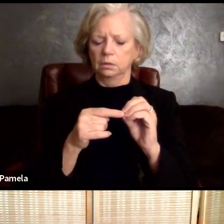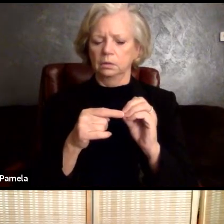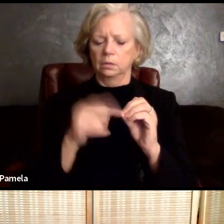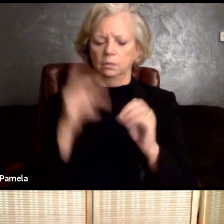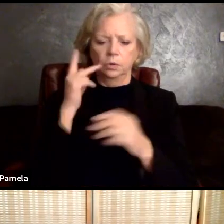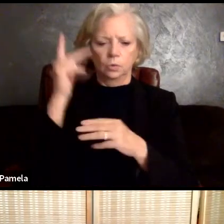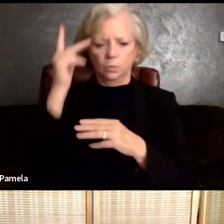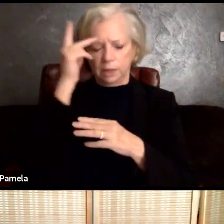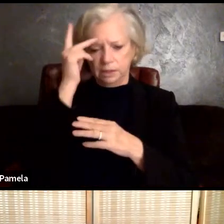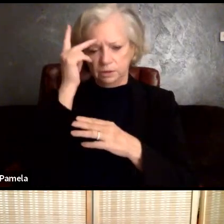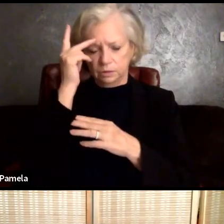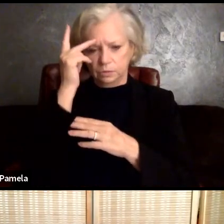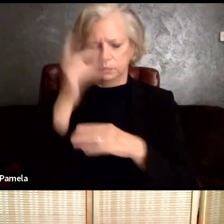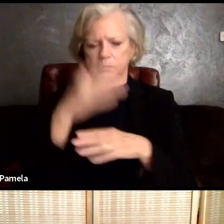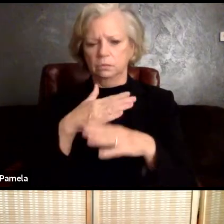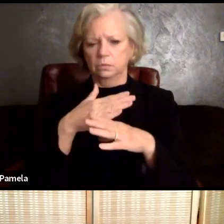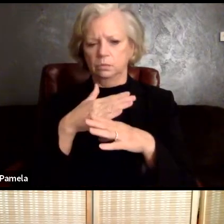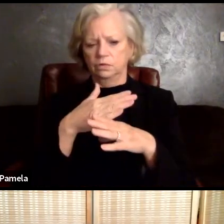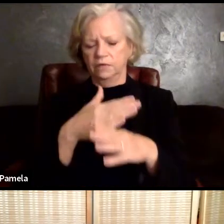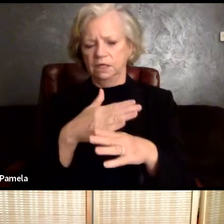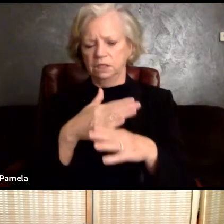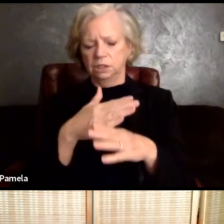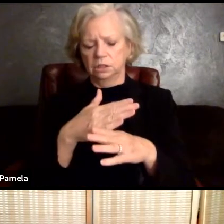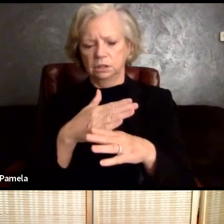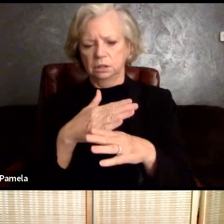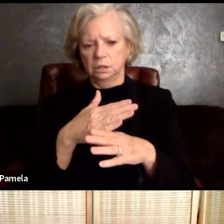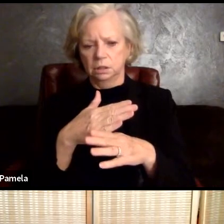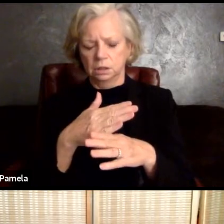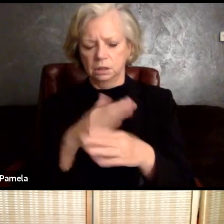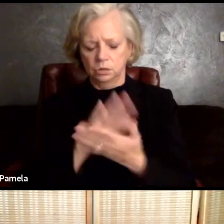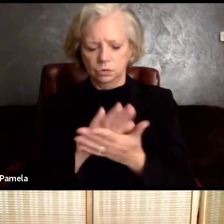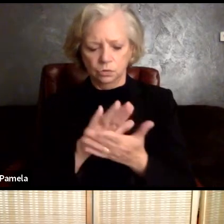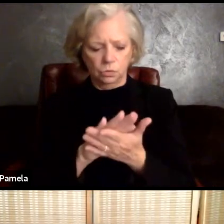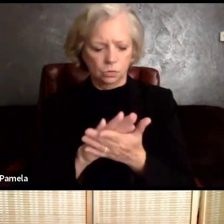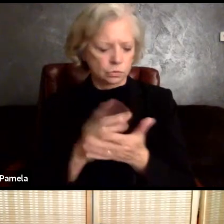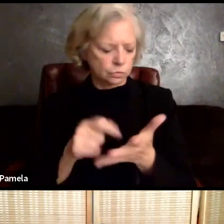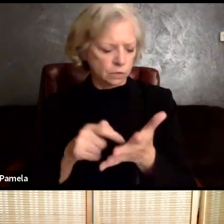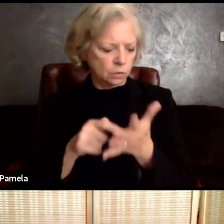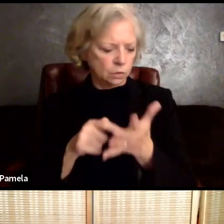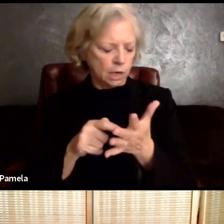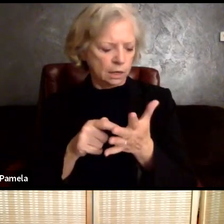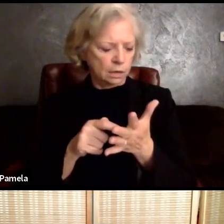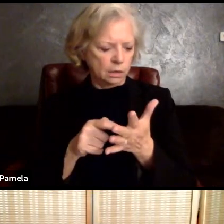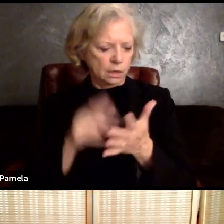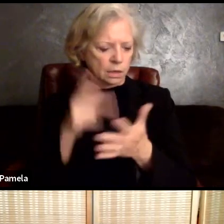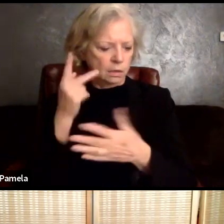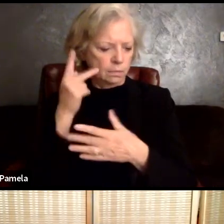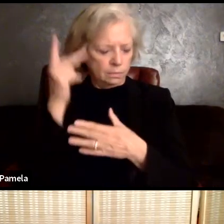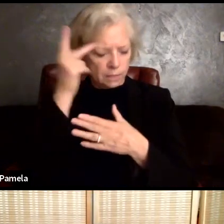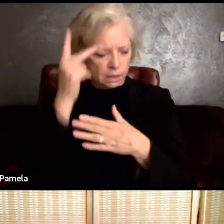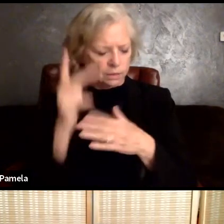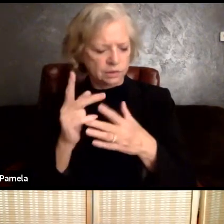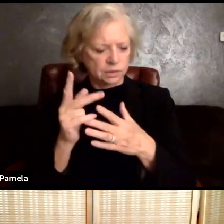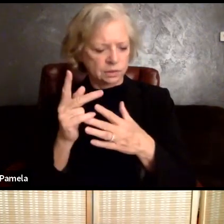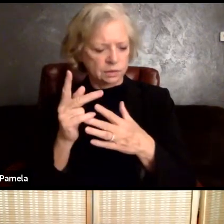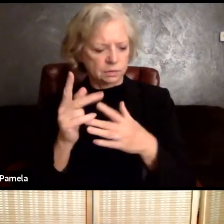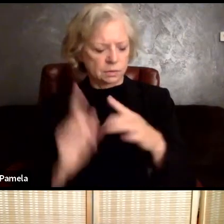Other vaccination programs in schools did require a parent presence versus just a paper saying it's okay.